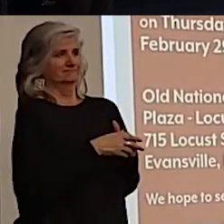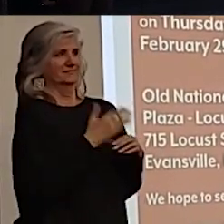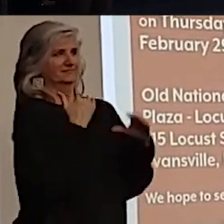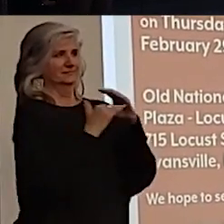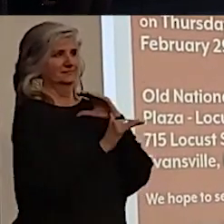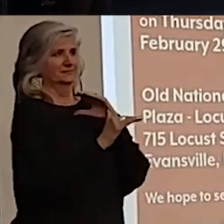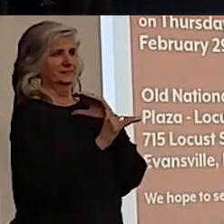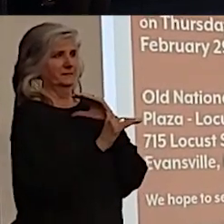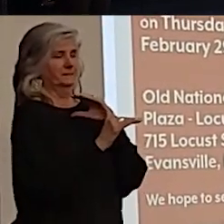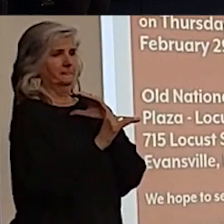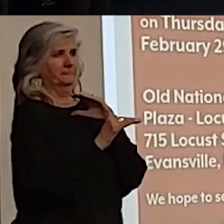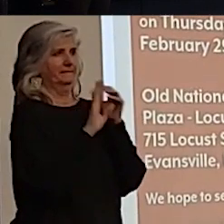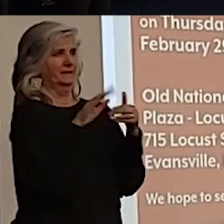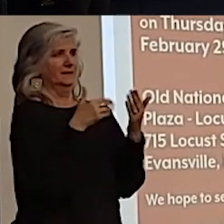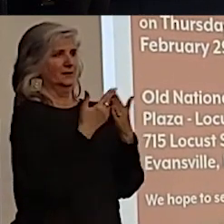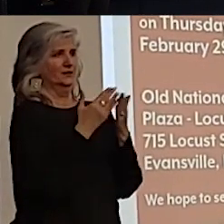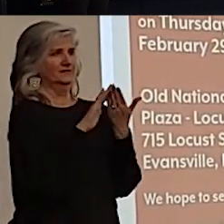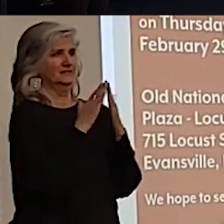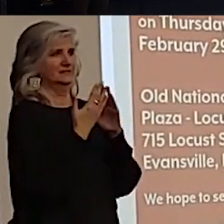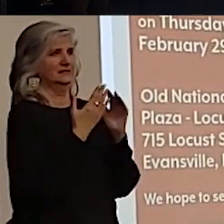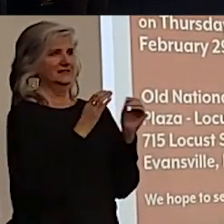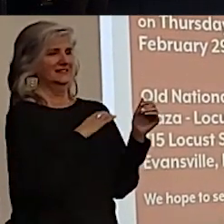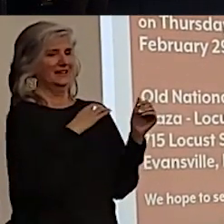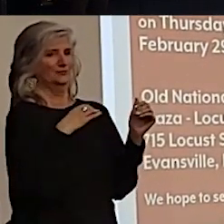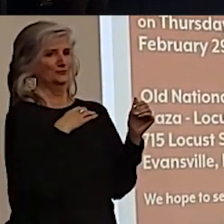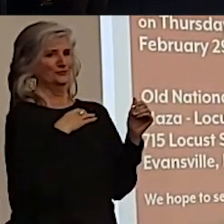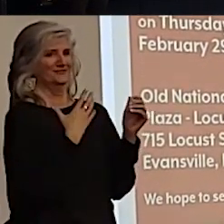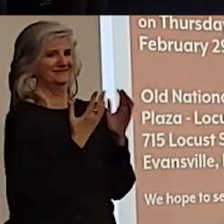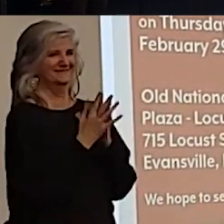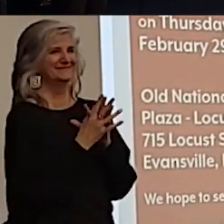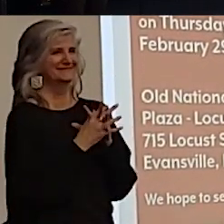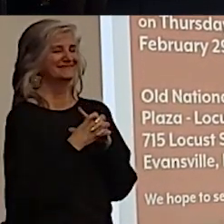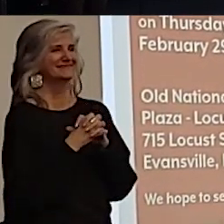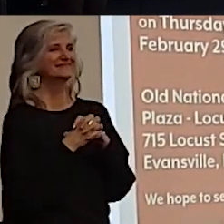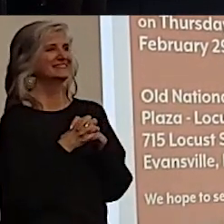email all of the city counselors.